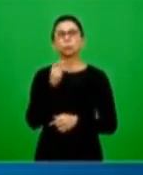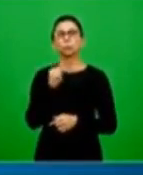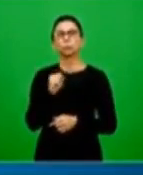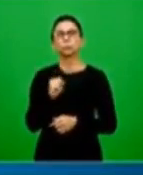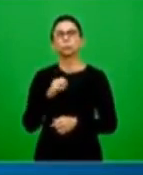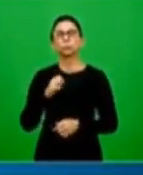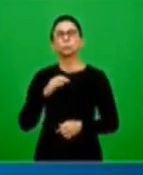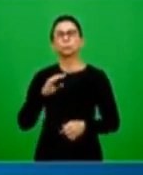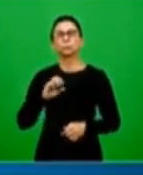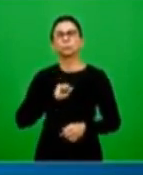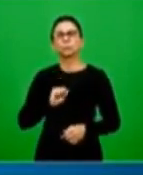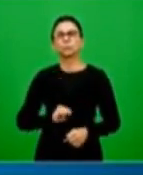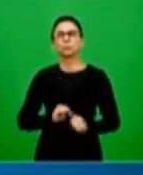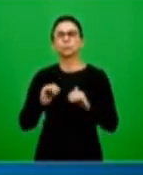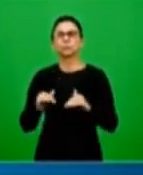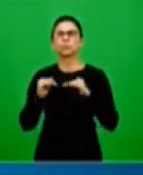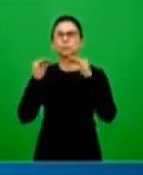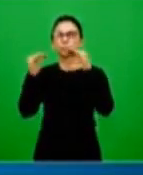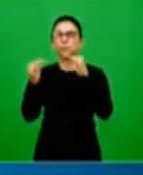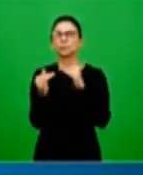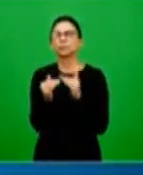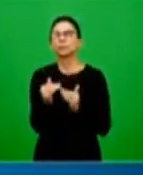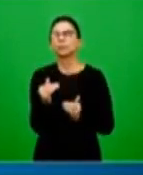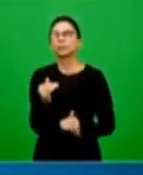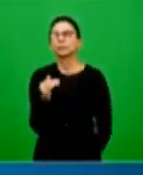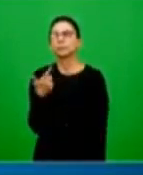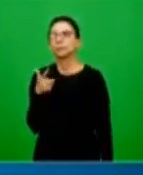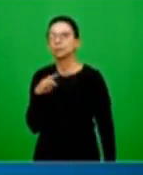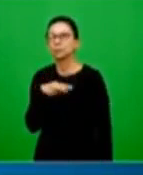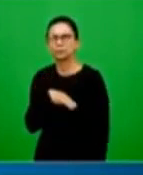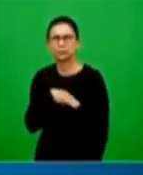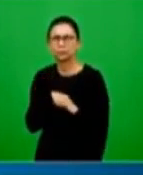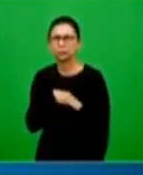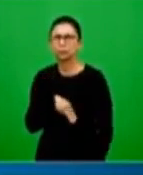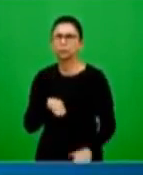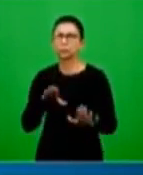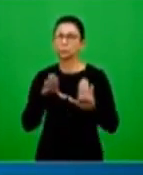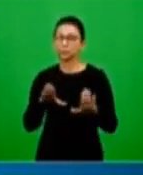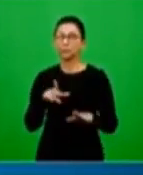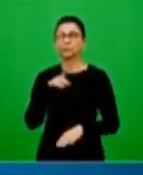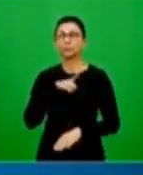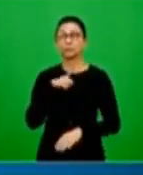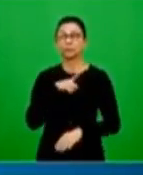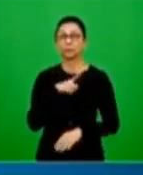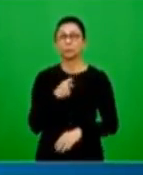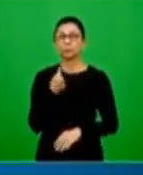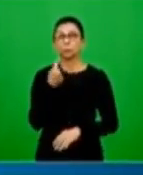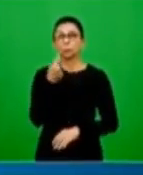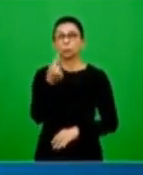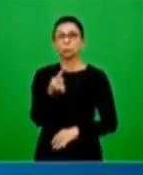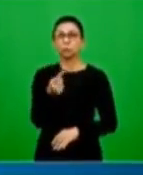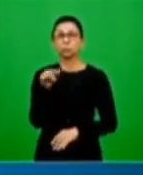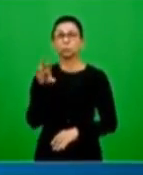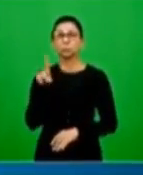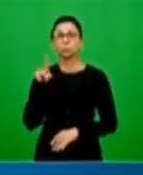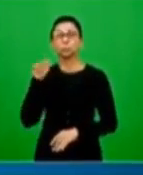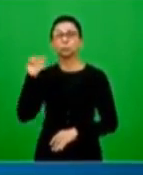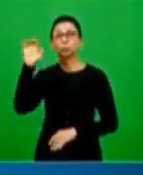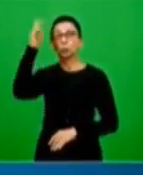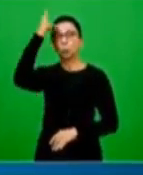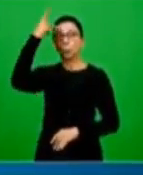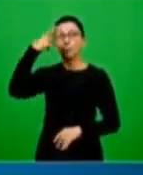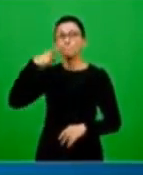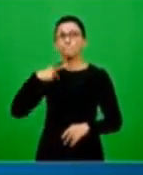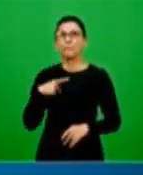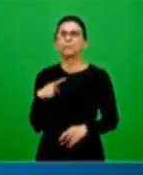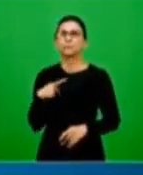priest who is unable to empathize with our weaknesses. But we have one who